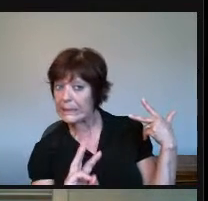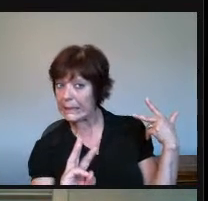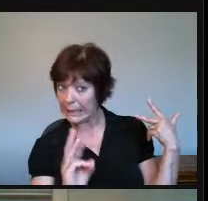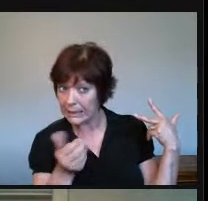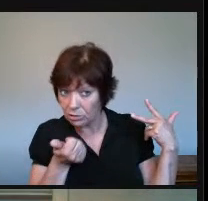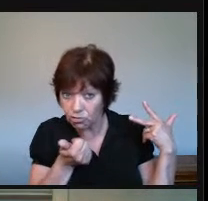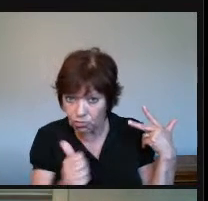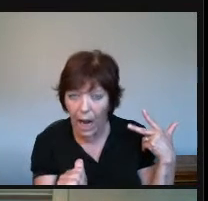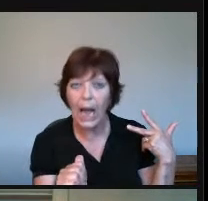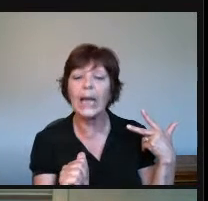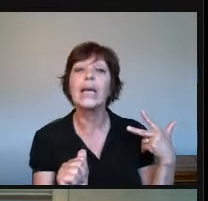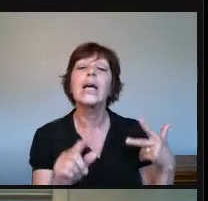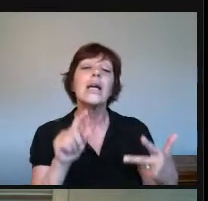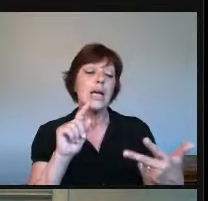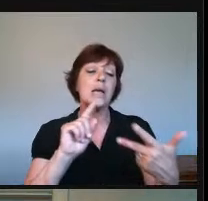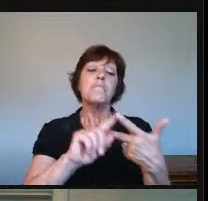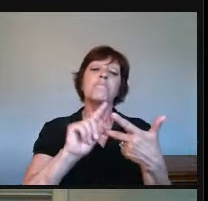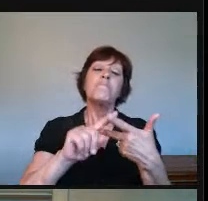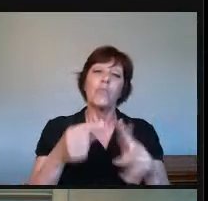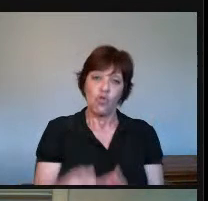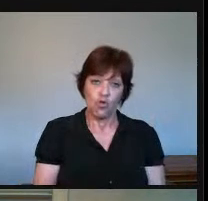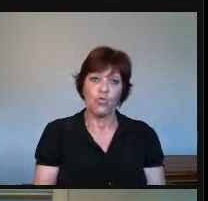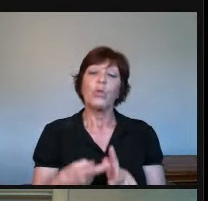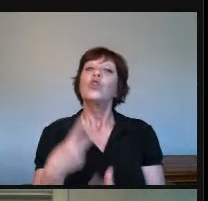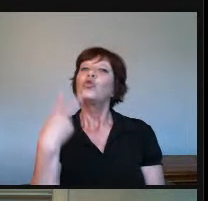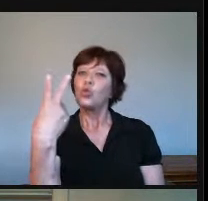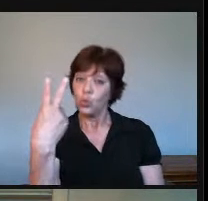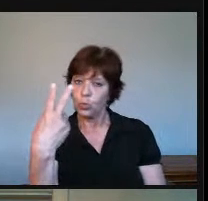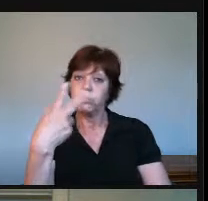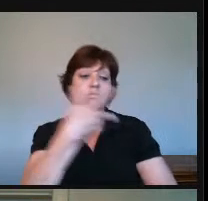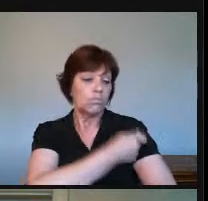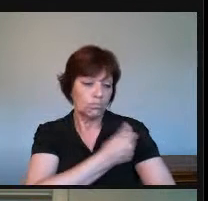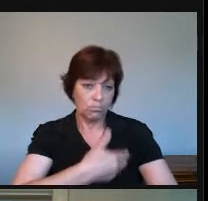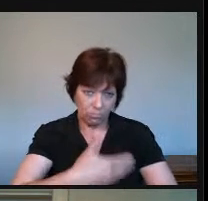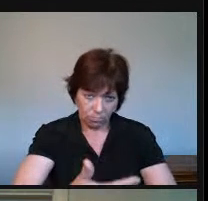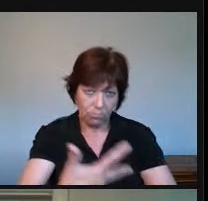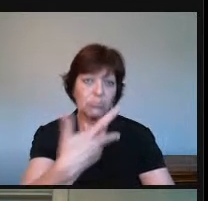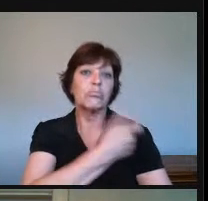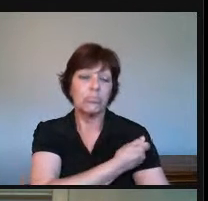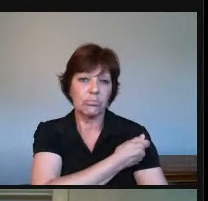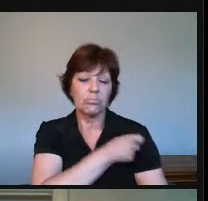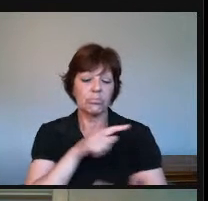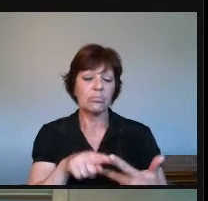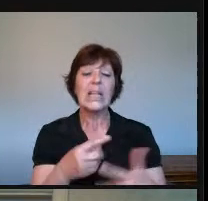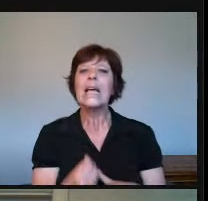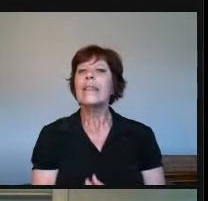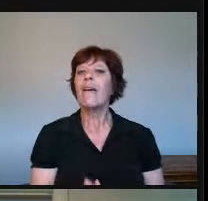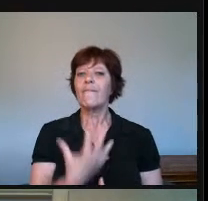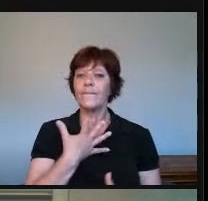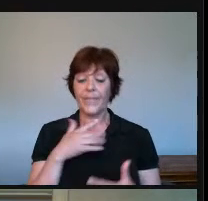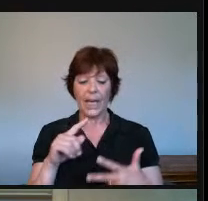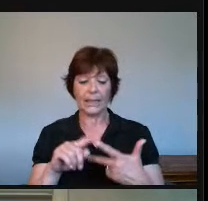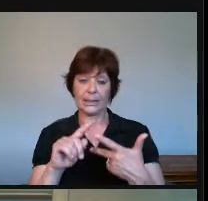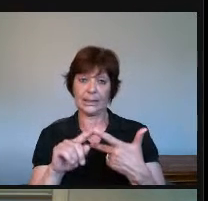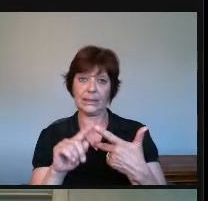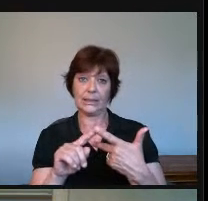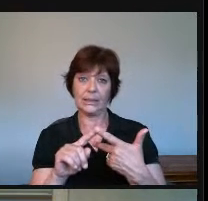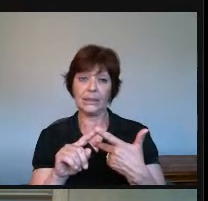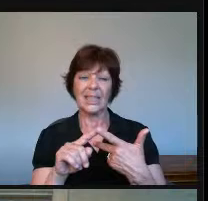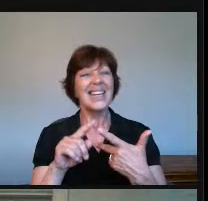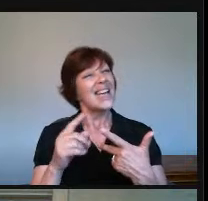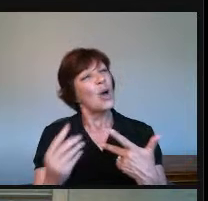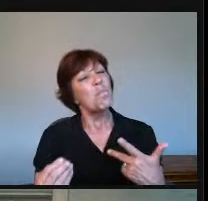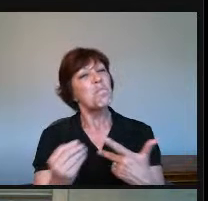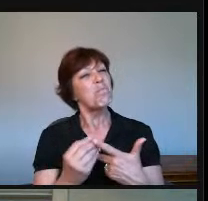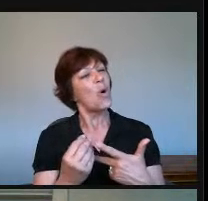vaccines. It does require 2 doses. The side effect profile with the Moderna is a little